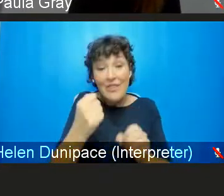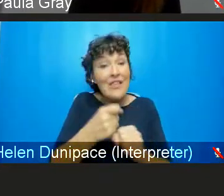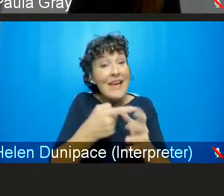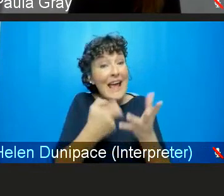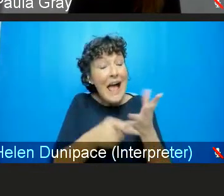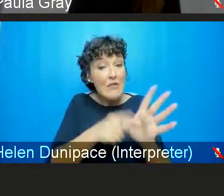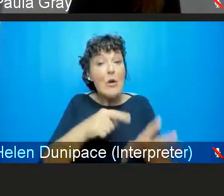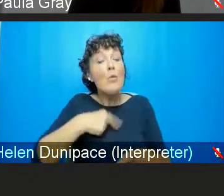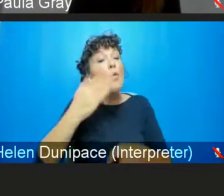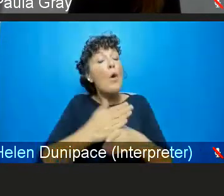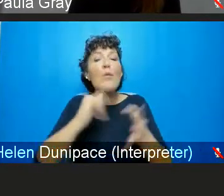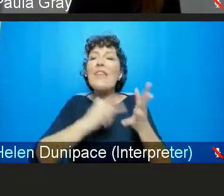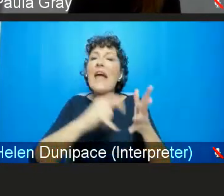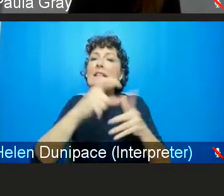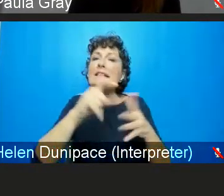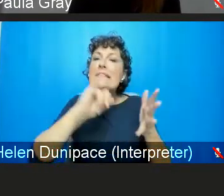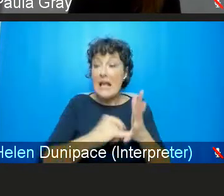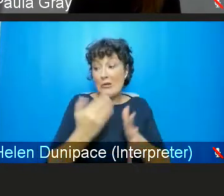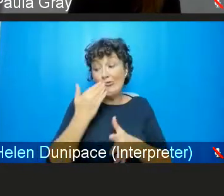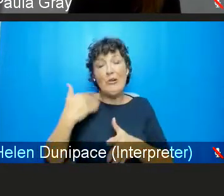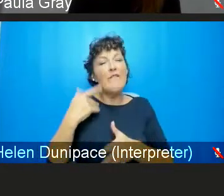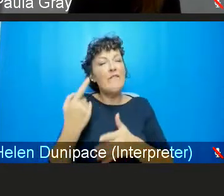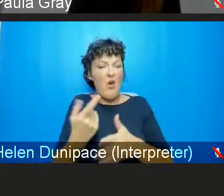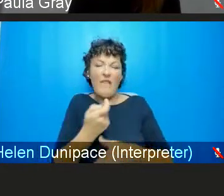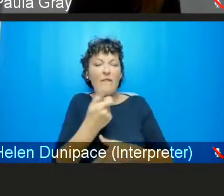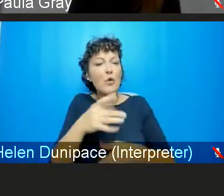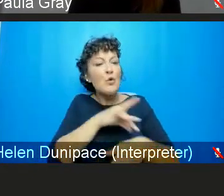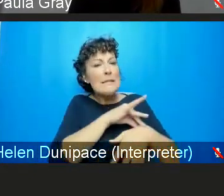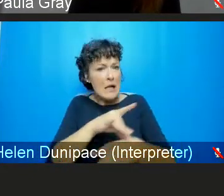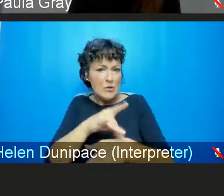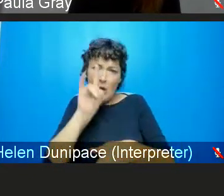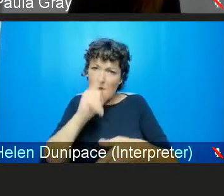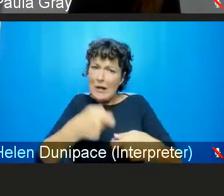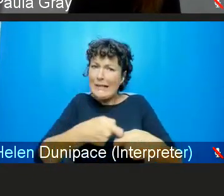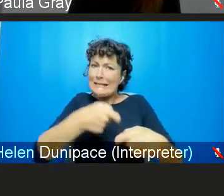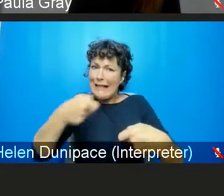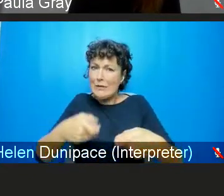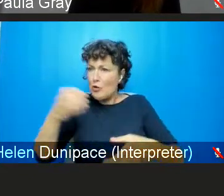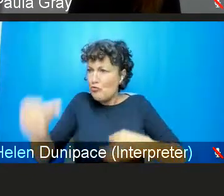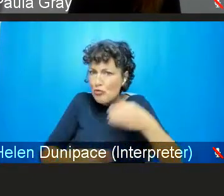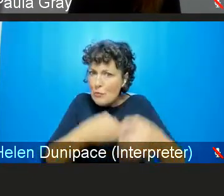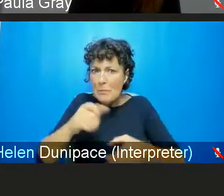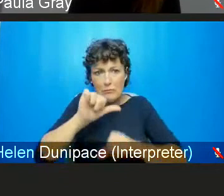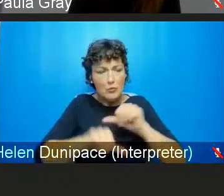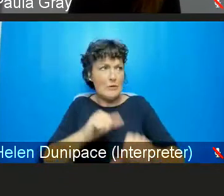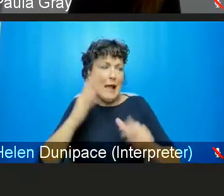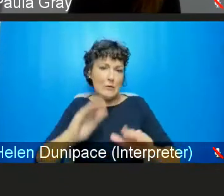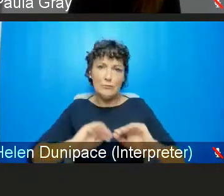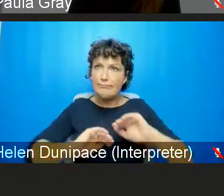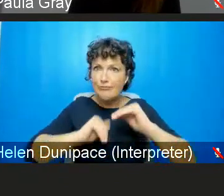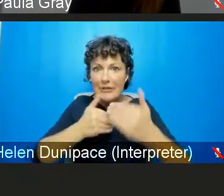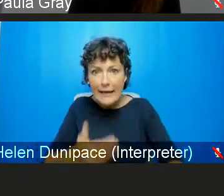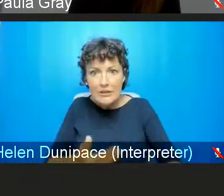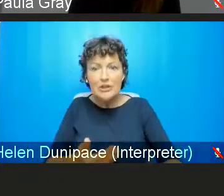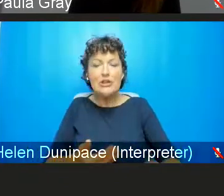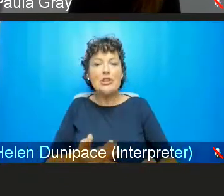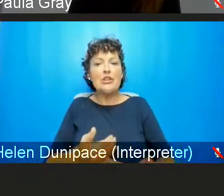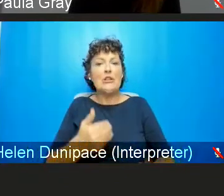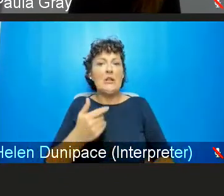couple of internships. But it was quite an extended recruitment process involving presentations and verbal numerical reasoning